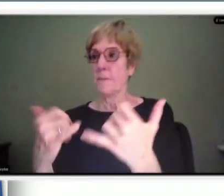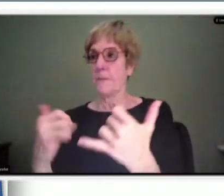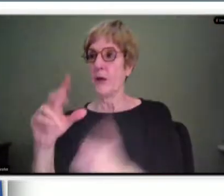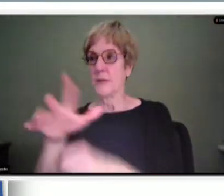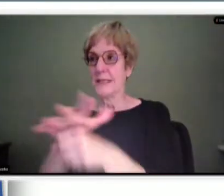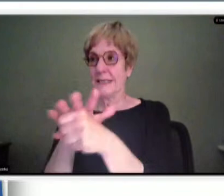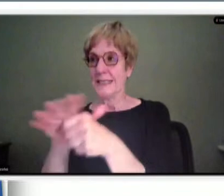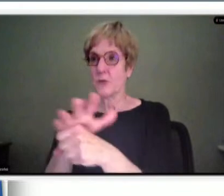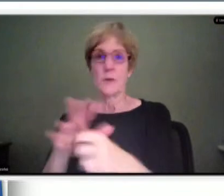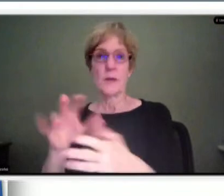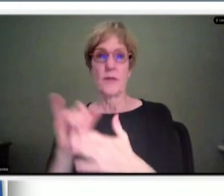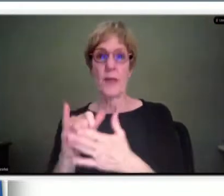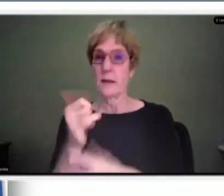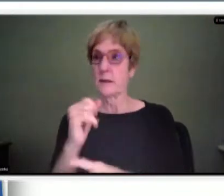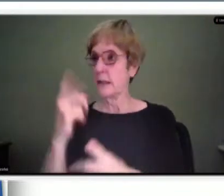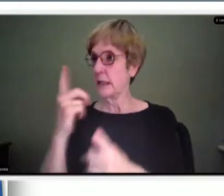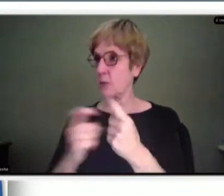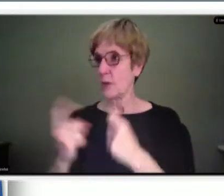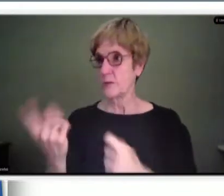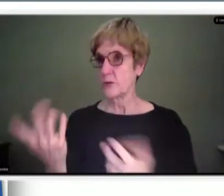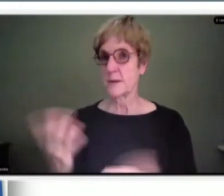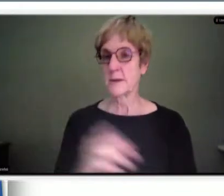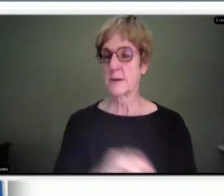to answer any questions.